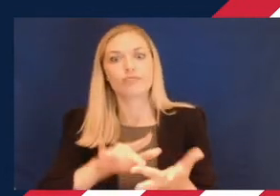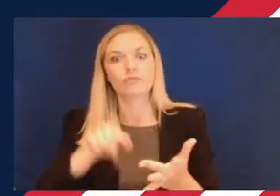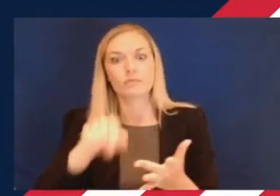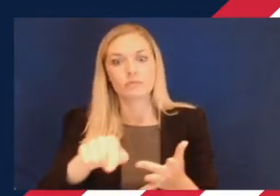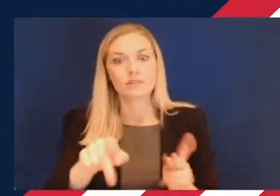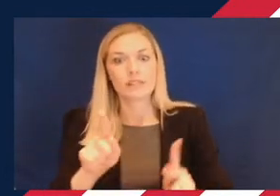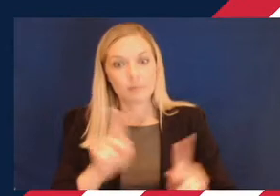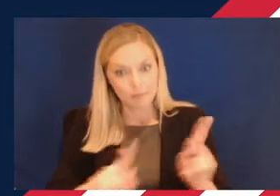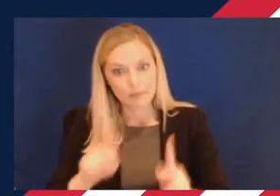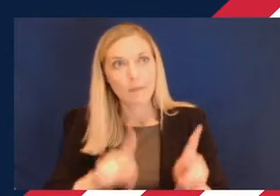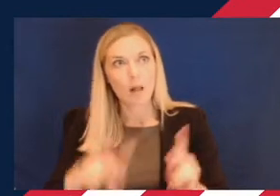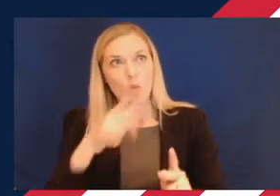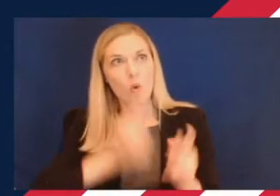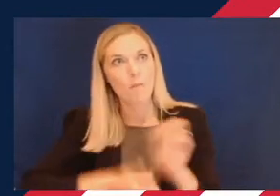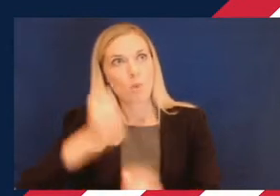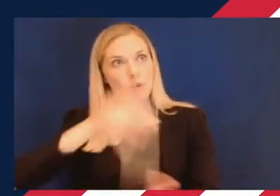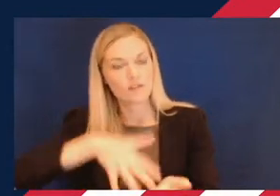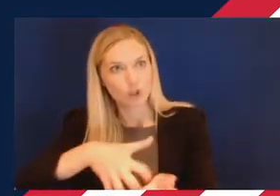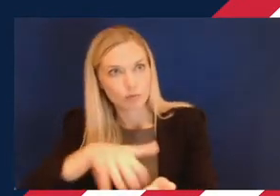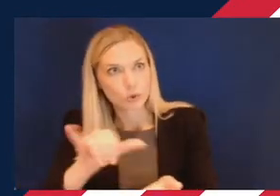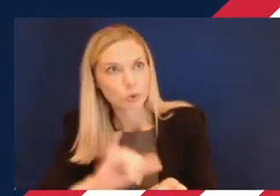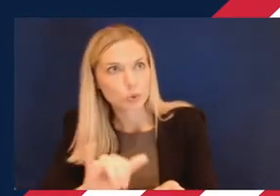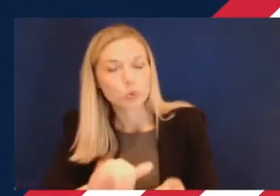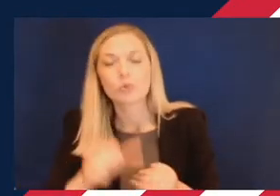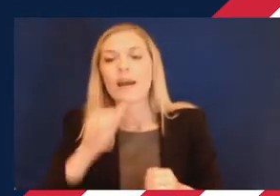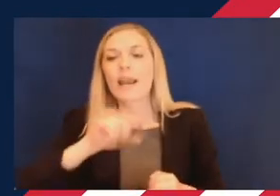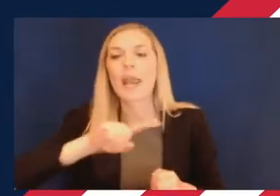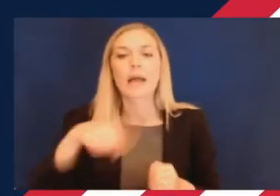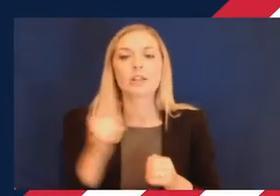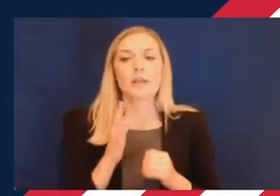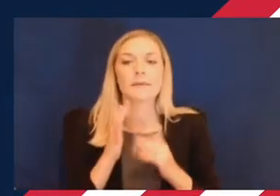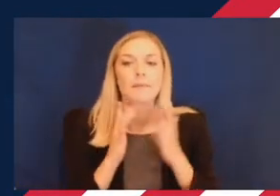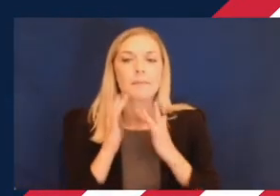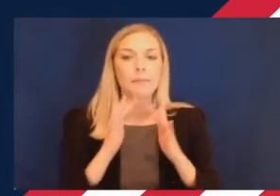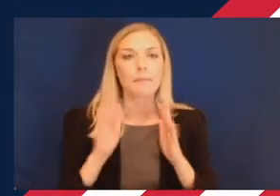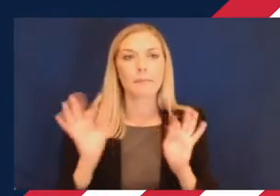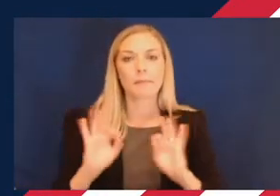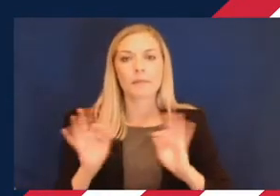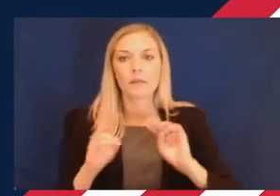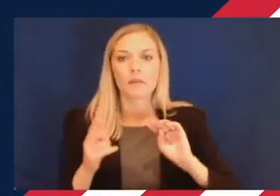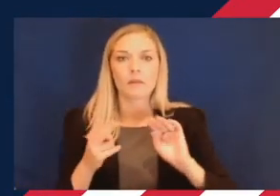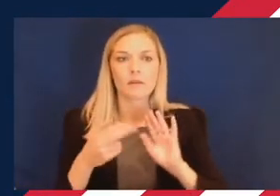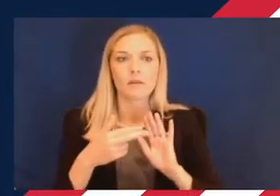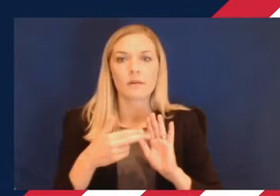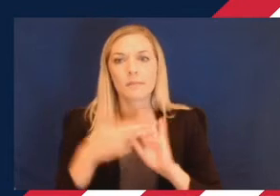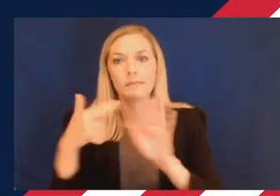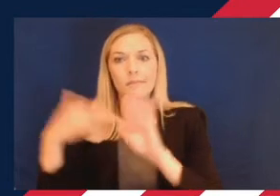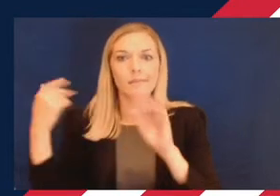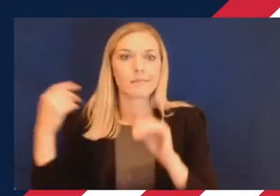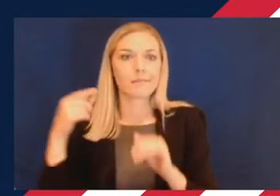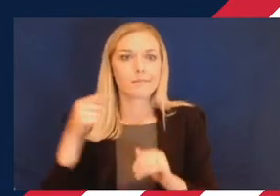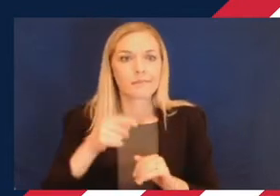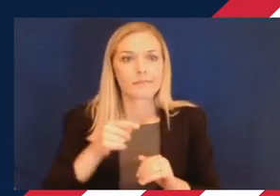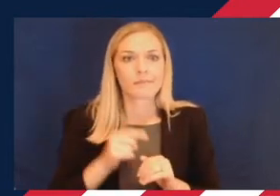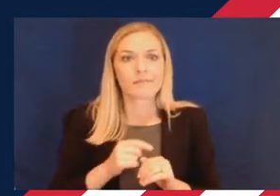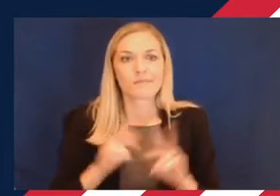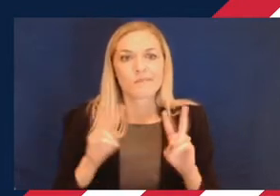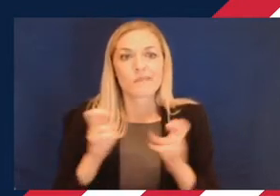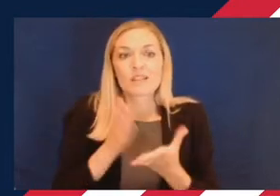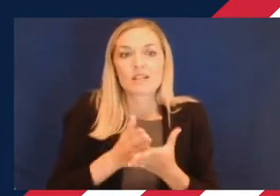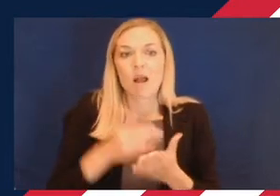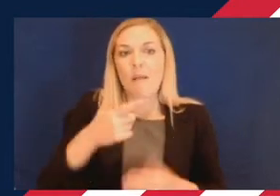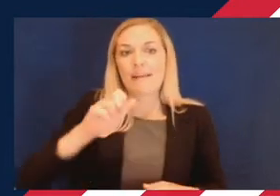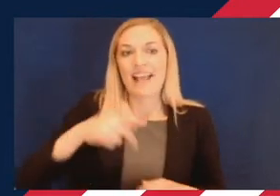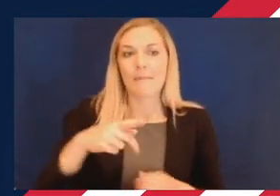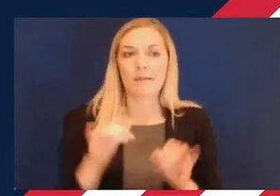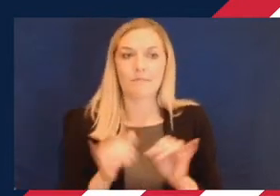worldwide and not just doing these stopgap measures that won't allow the world to reopen. And so it's going to be hard for any one country to make